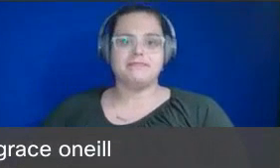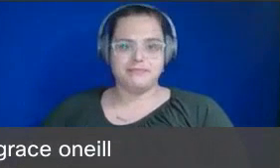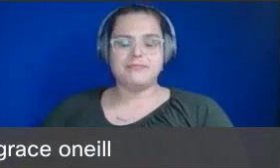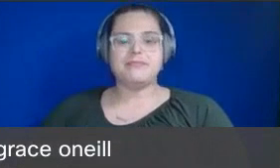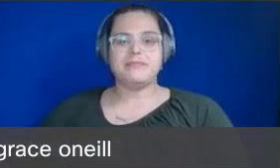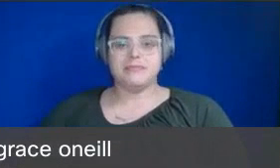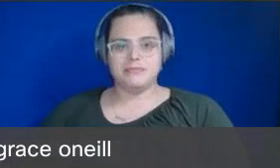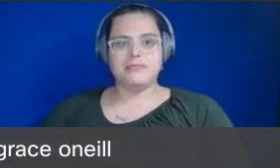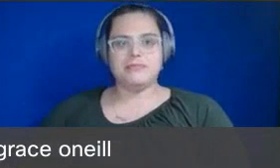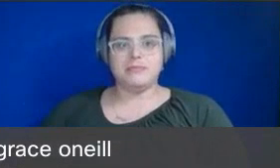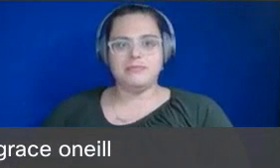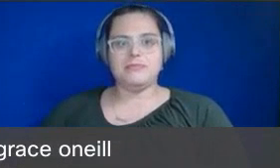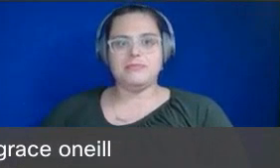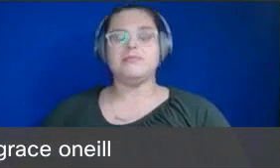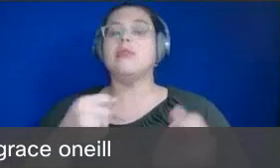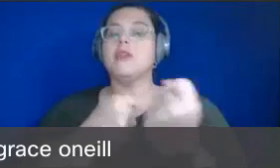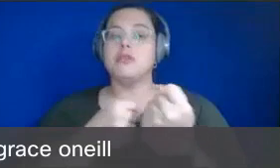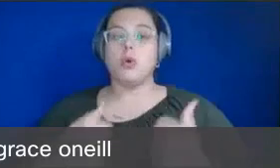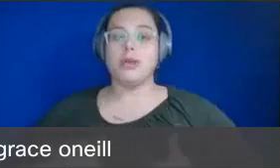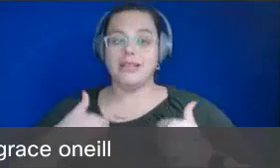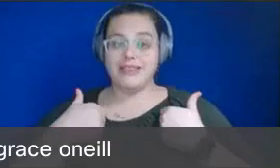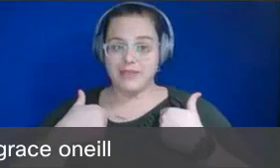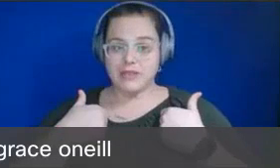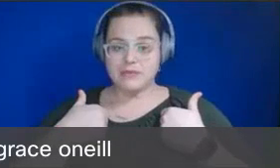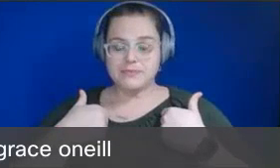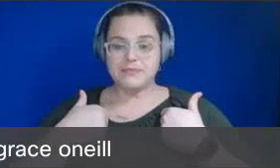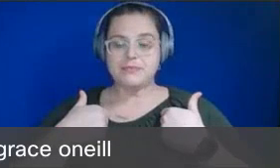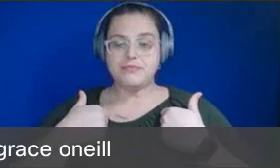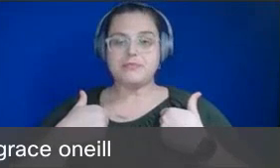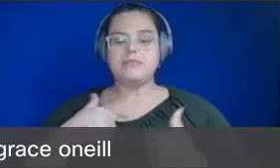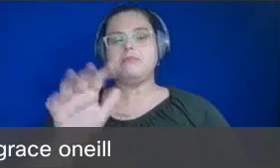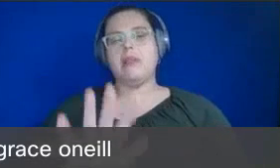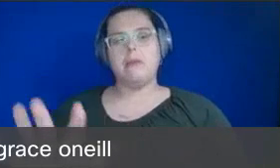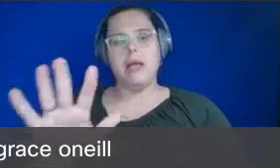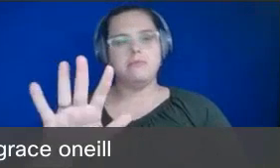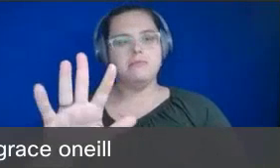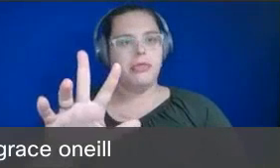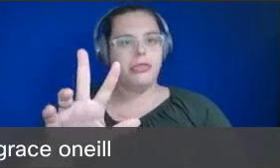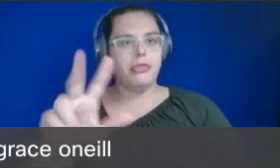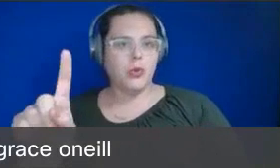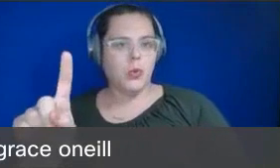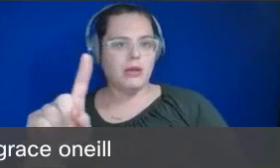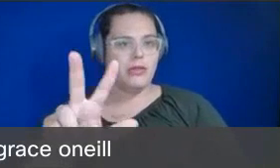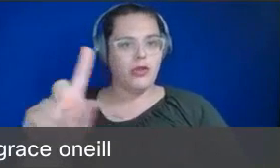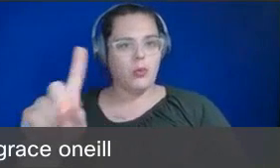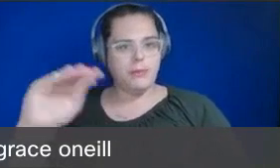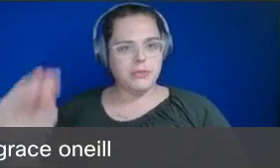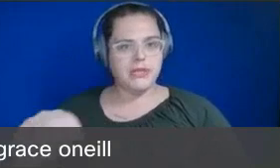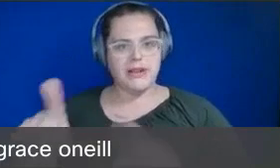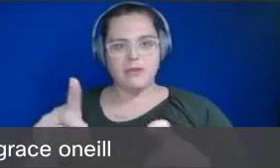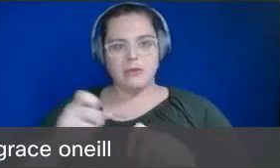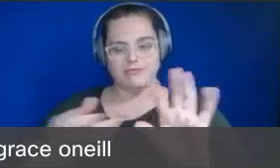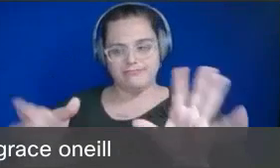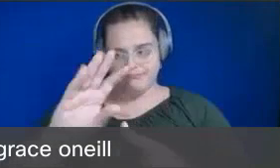death. In supported living, about 31% of people have